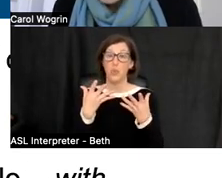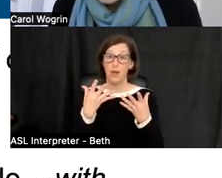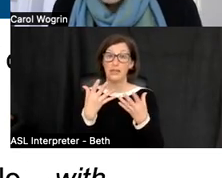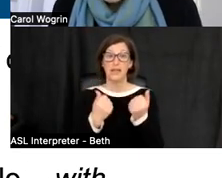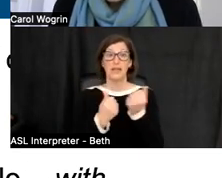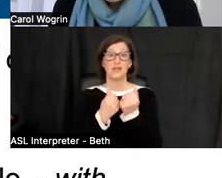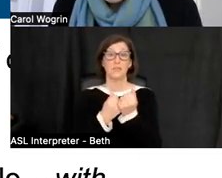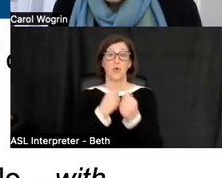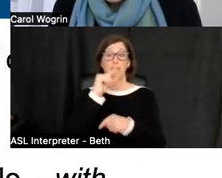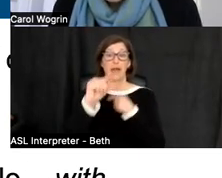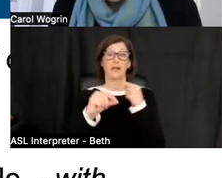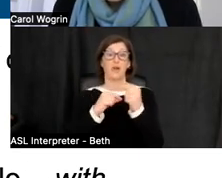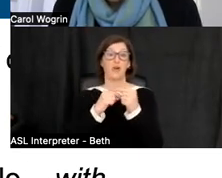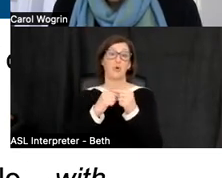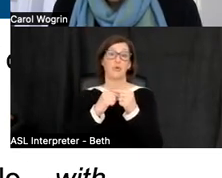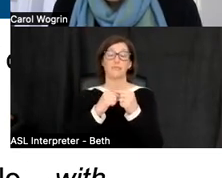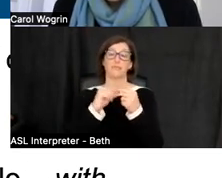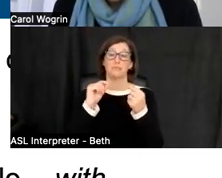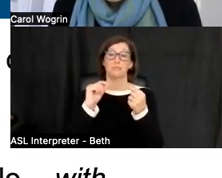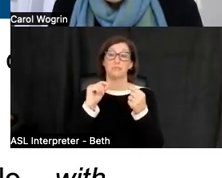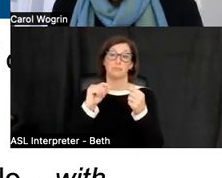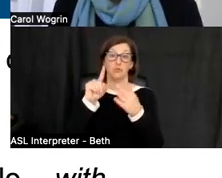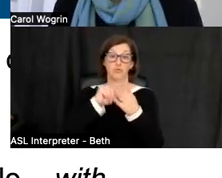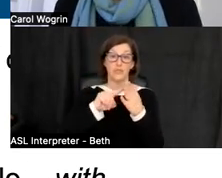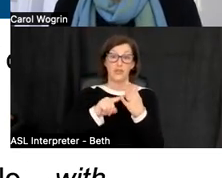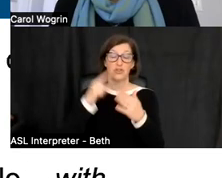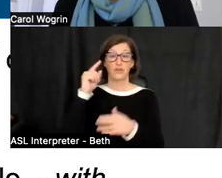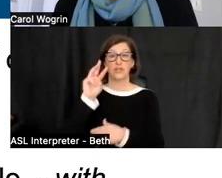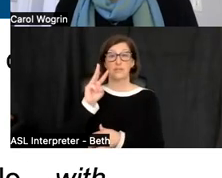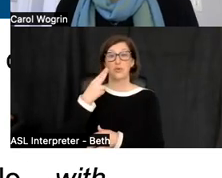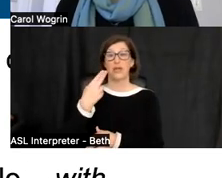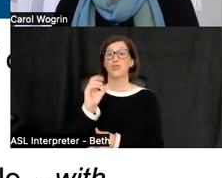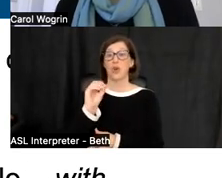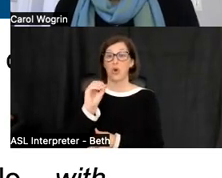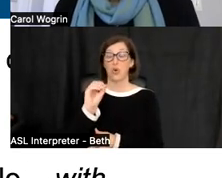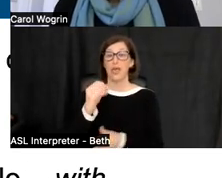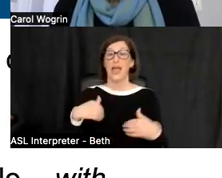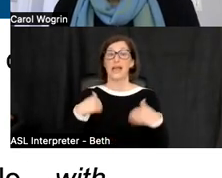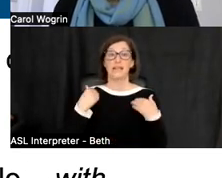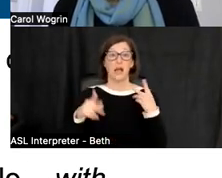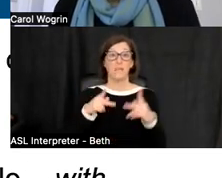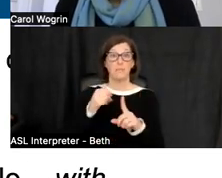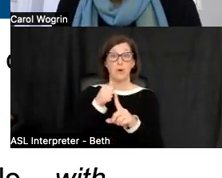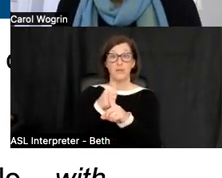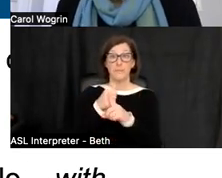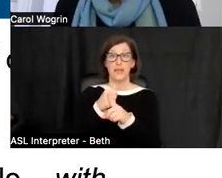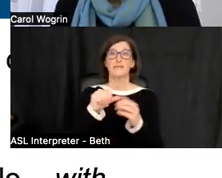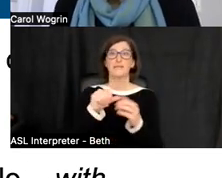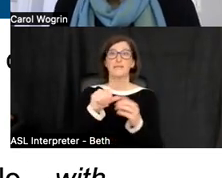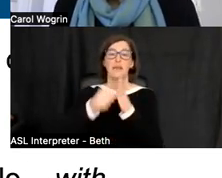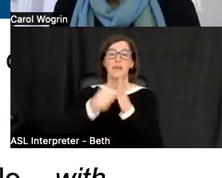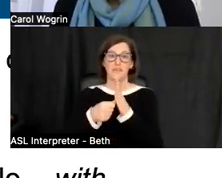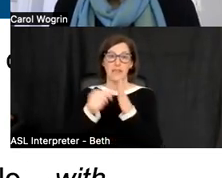global consultation we did on behalf of WHO, and where the young people themselves emphasized the